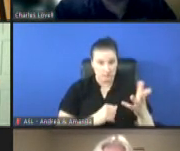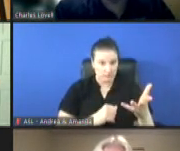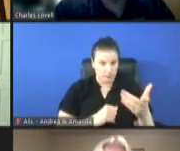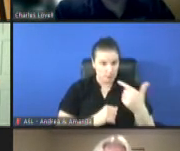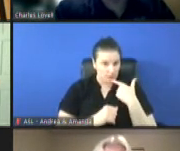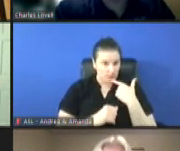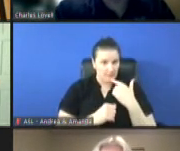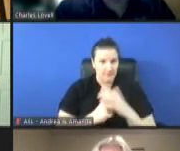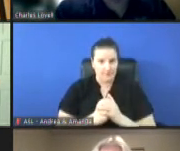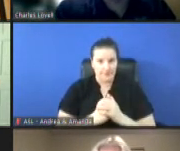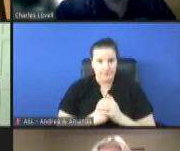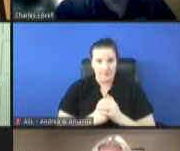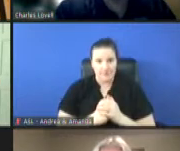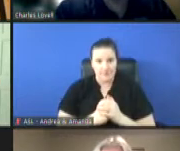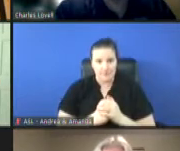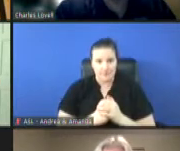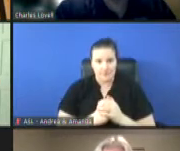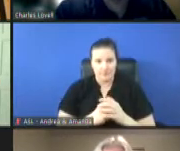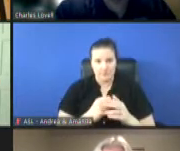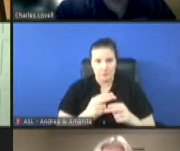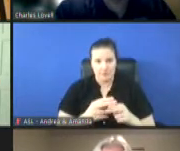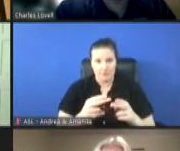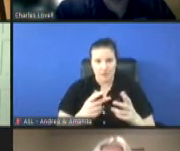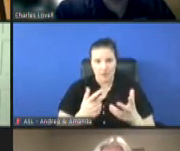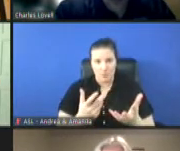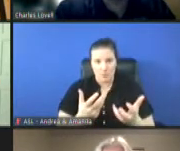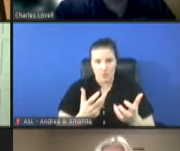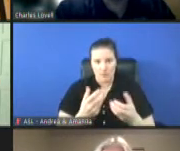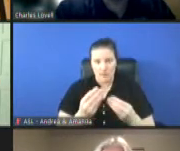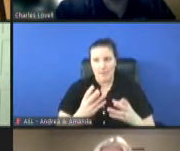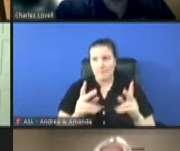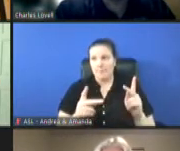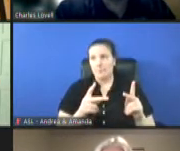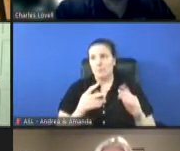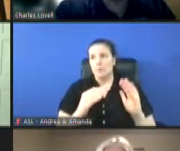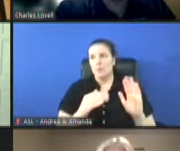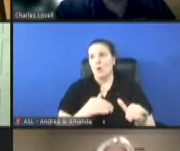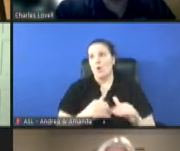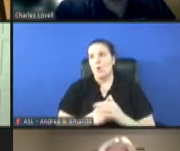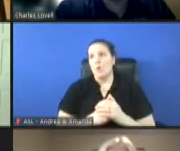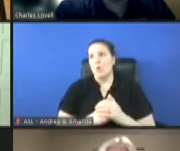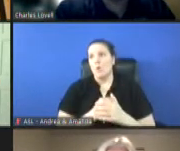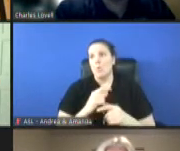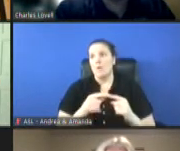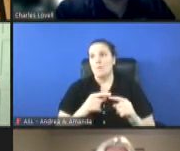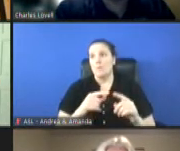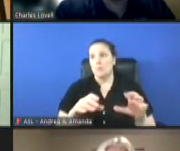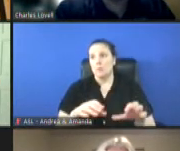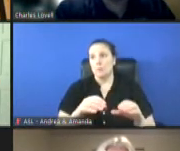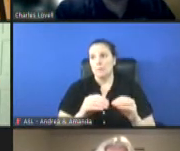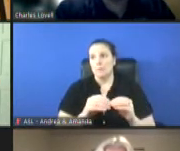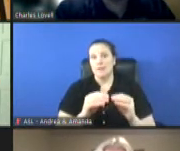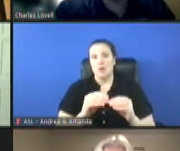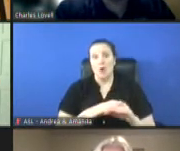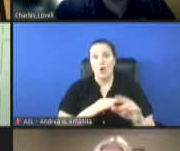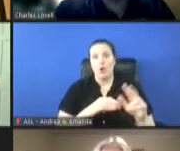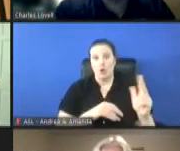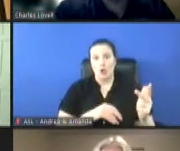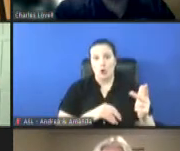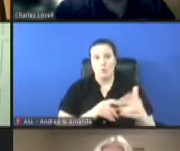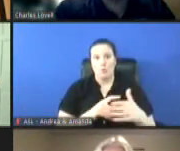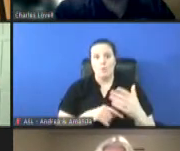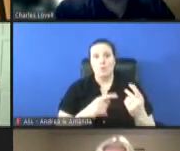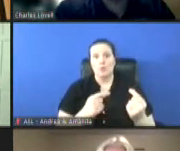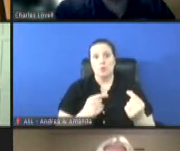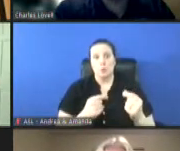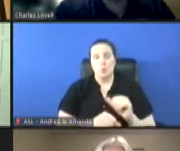you like to add? Oh, just briefly, I wanted to let people know, when we do meet on the 3rd, what we will be doing